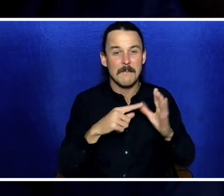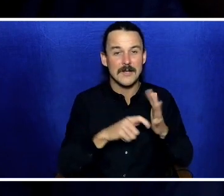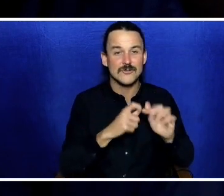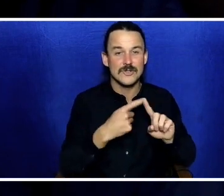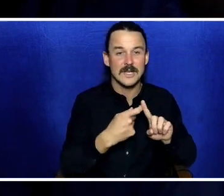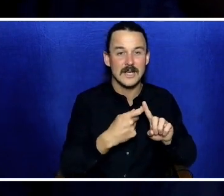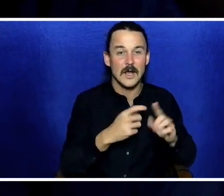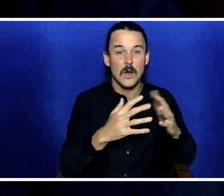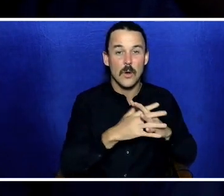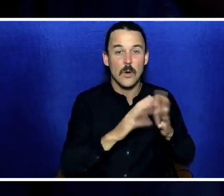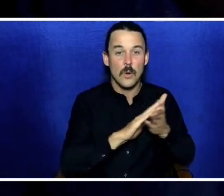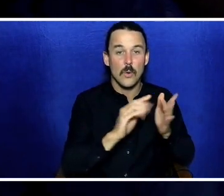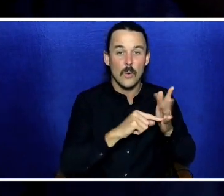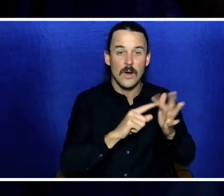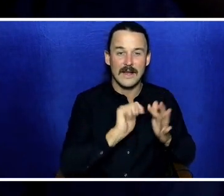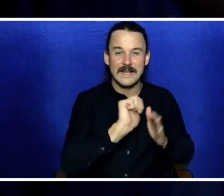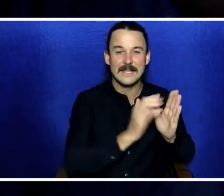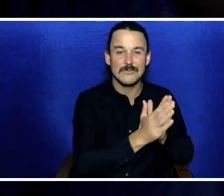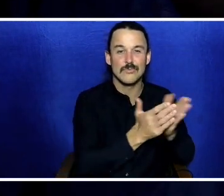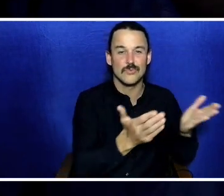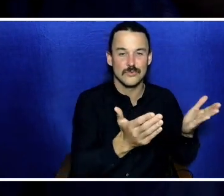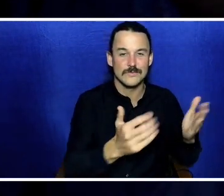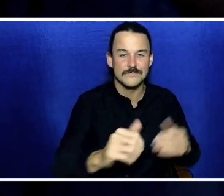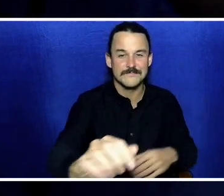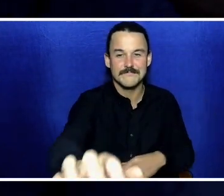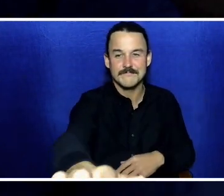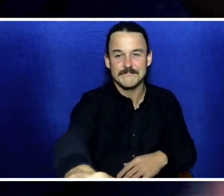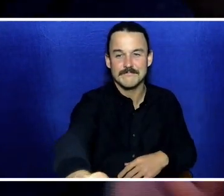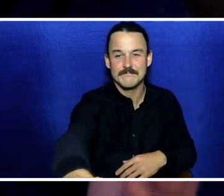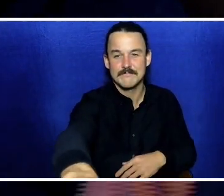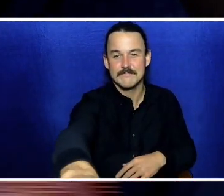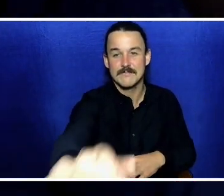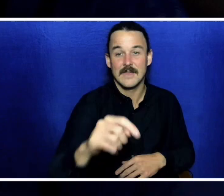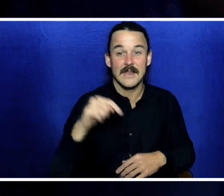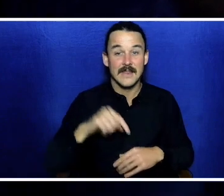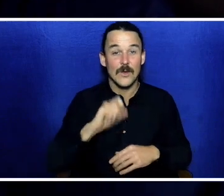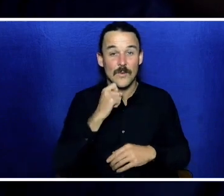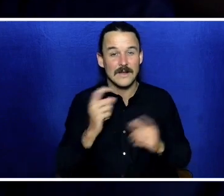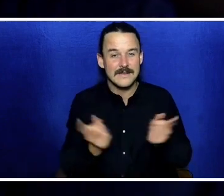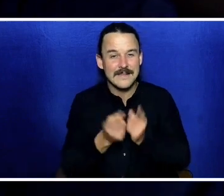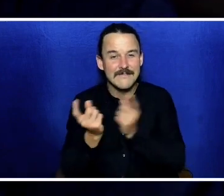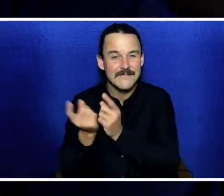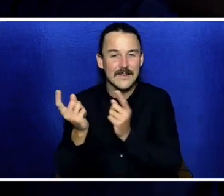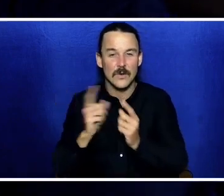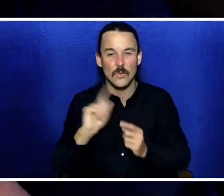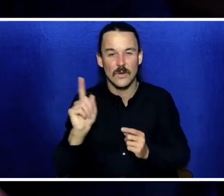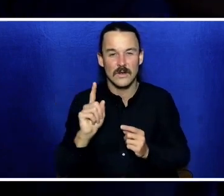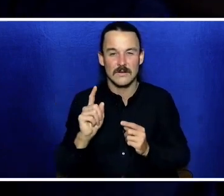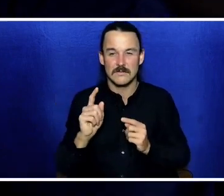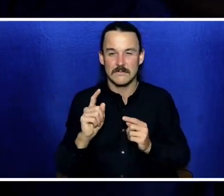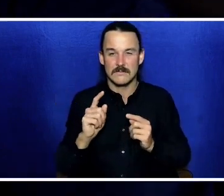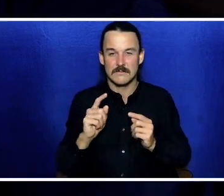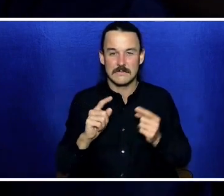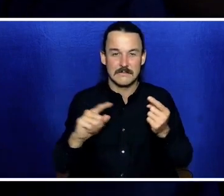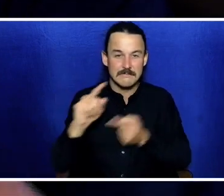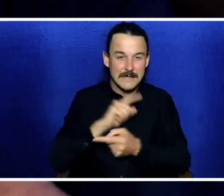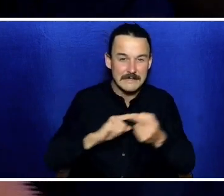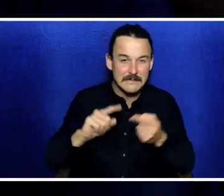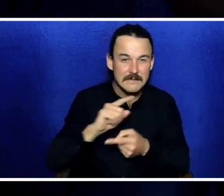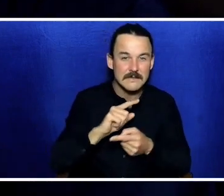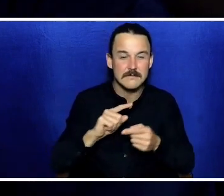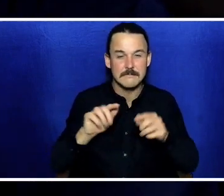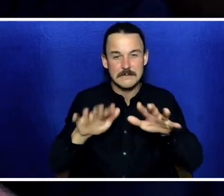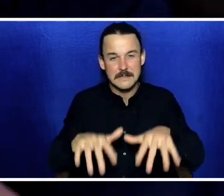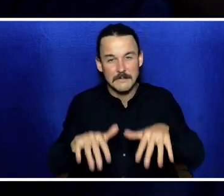in association with a series of events, of colloquiums, of seminars around White,